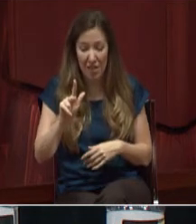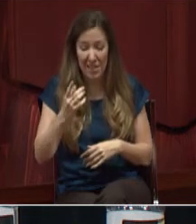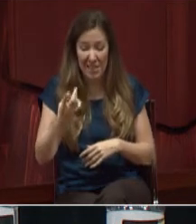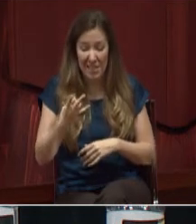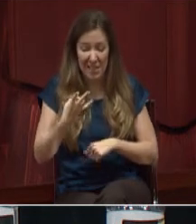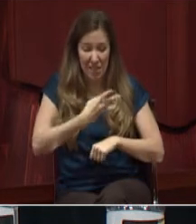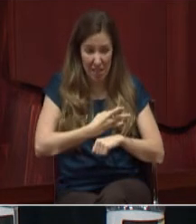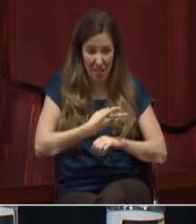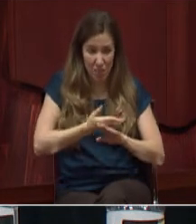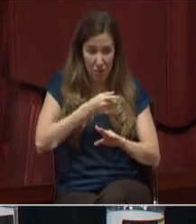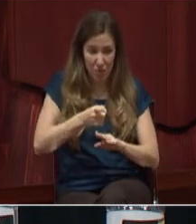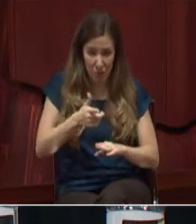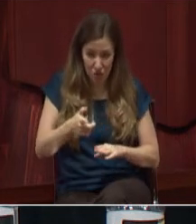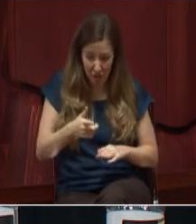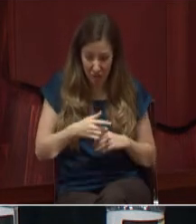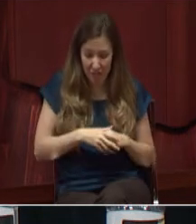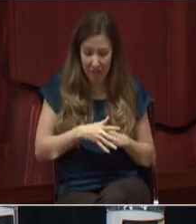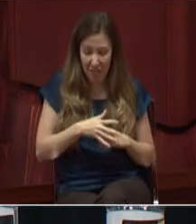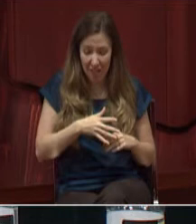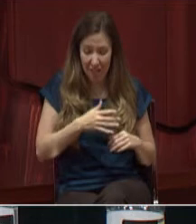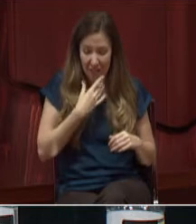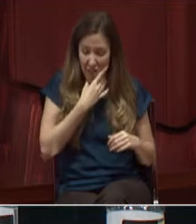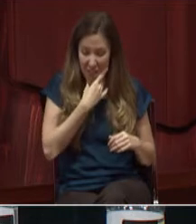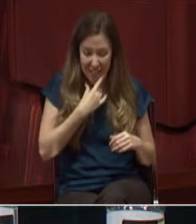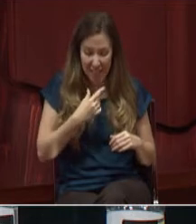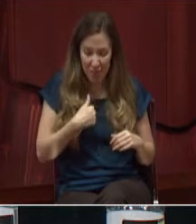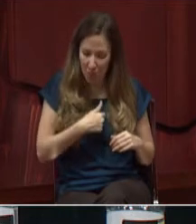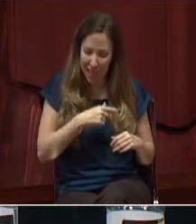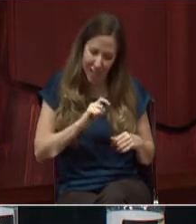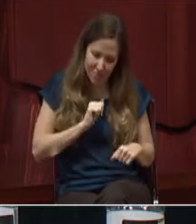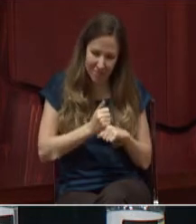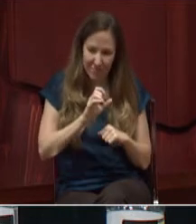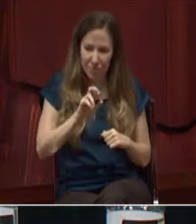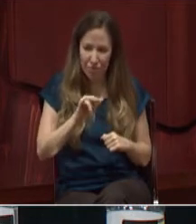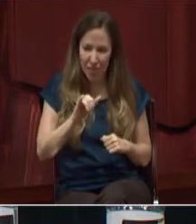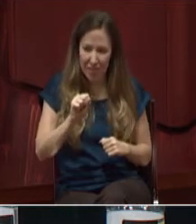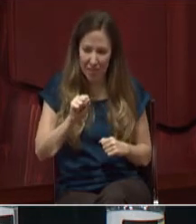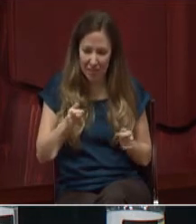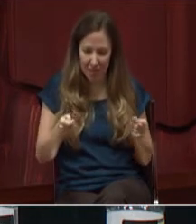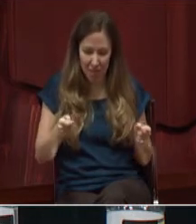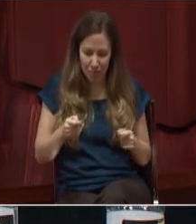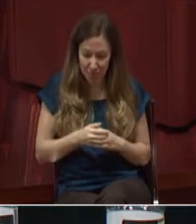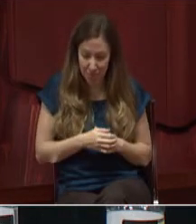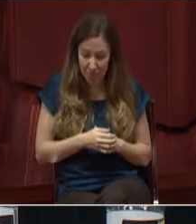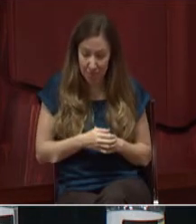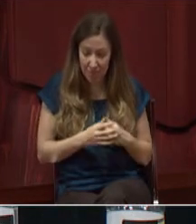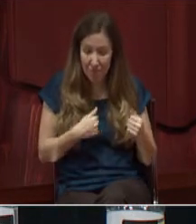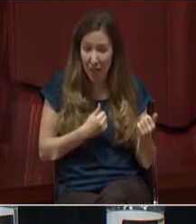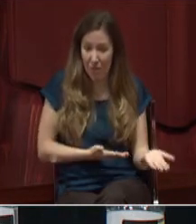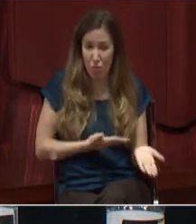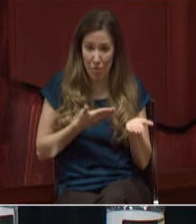president was shot. And it was crisis management. I had proposed to break the